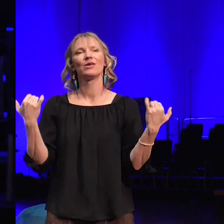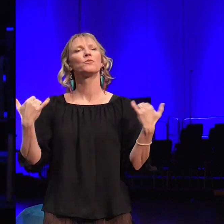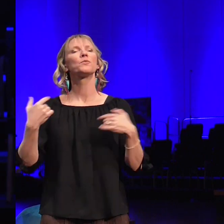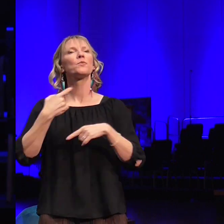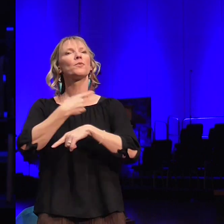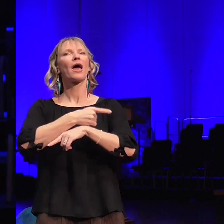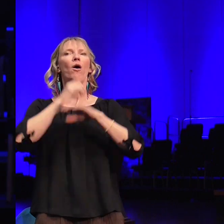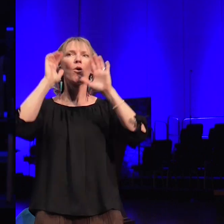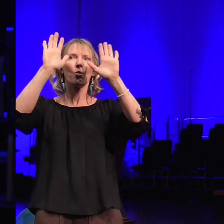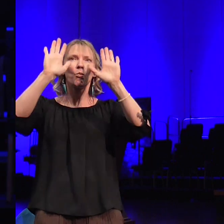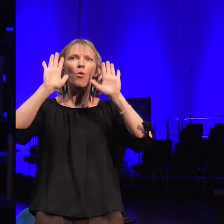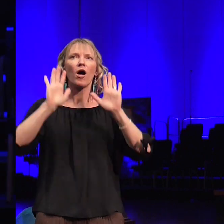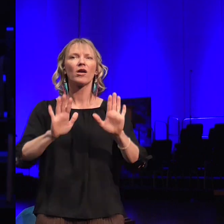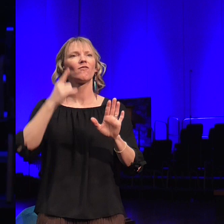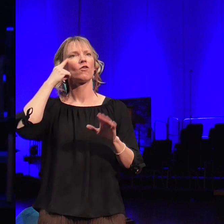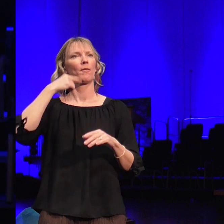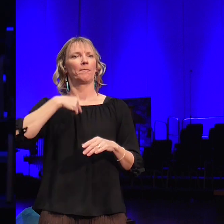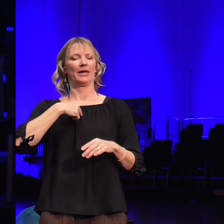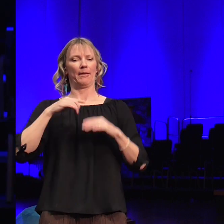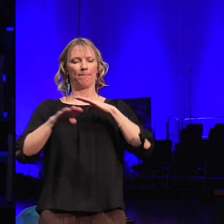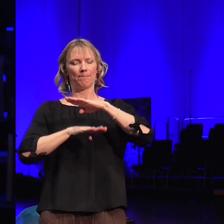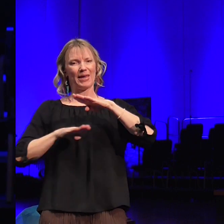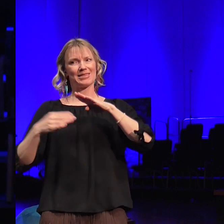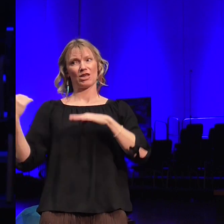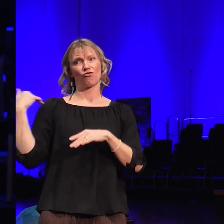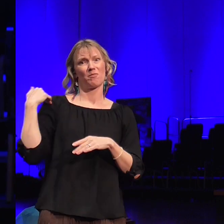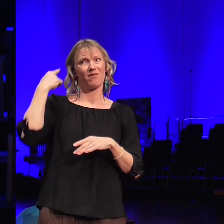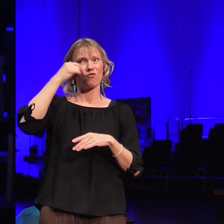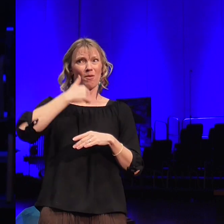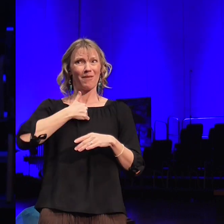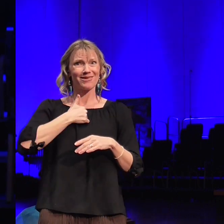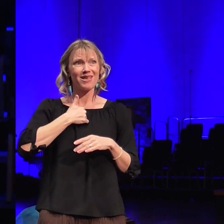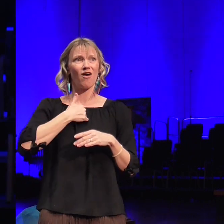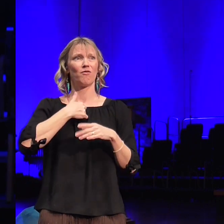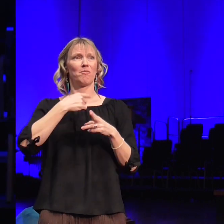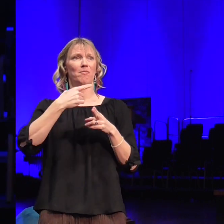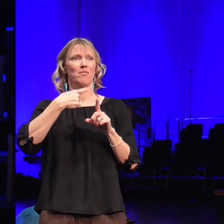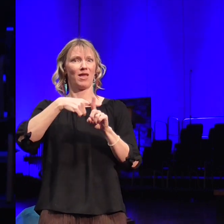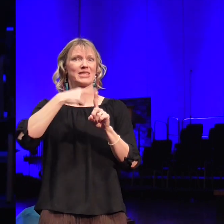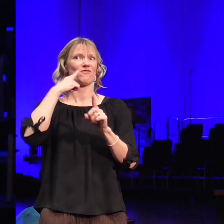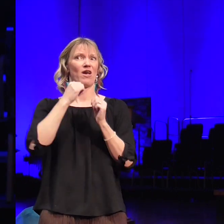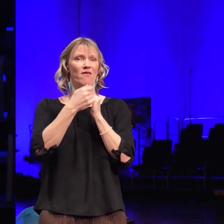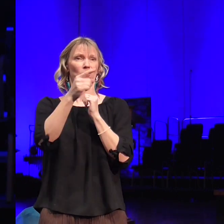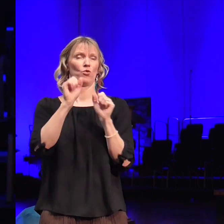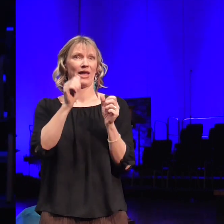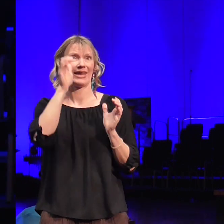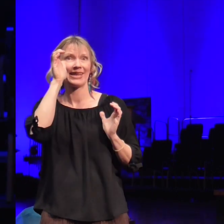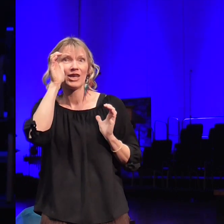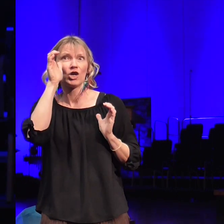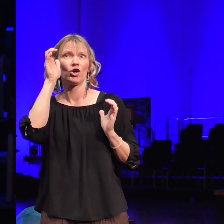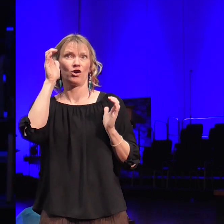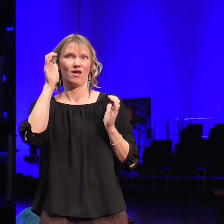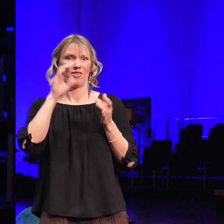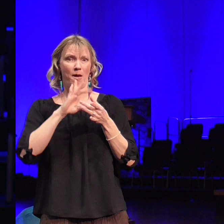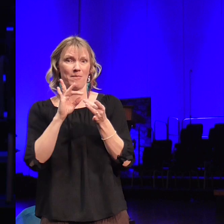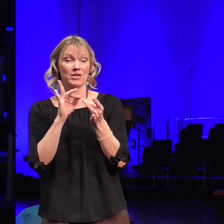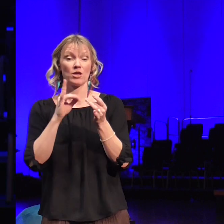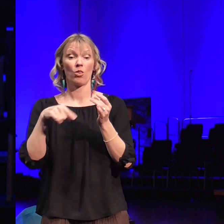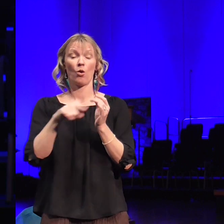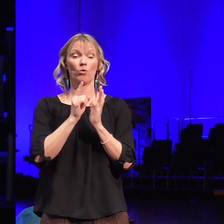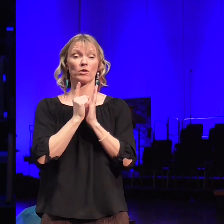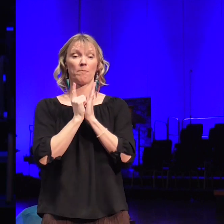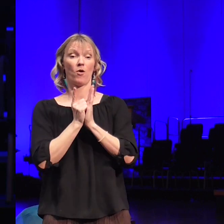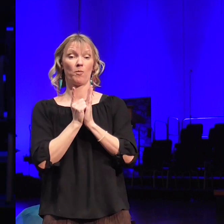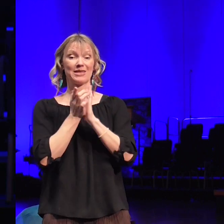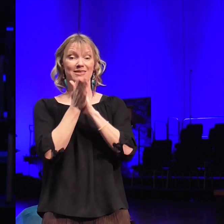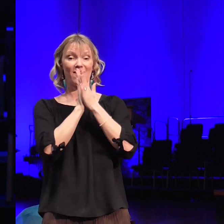a wonderful, for me, basic reminder for myself and all who can hear this message, that those moments of stillness